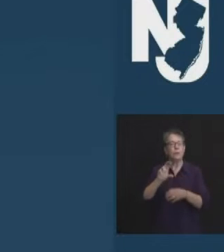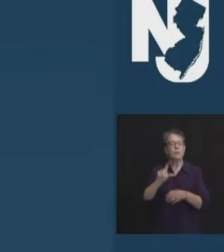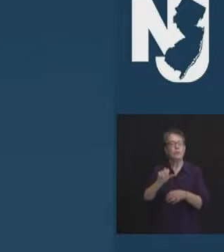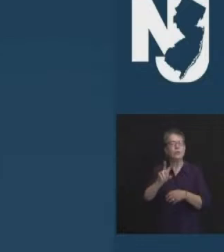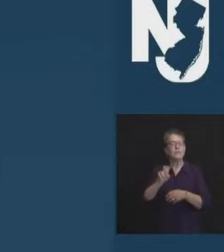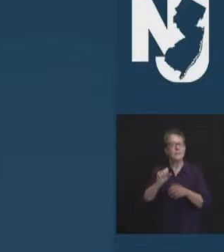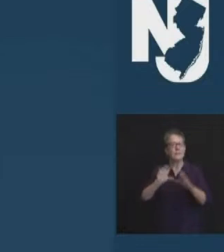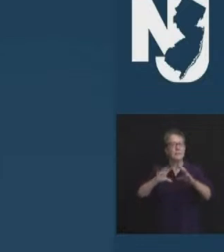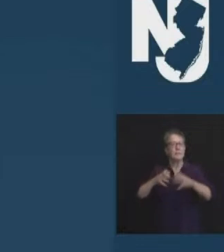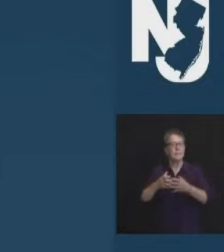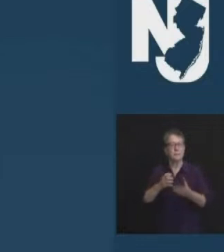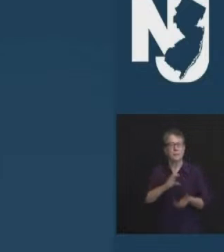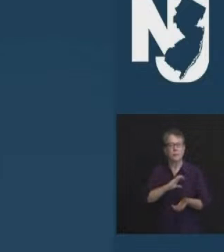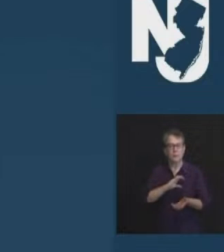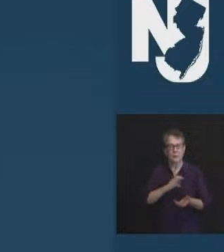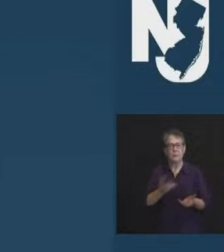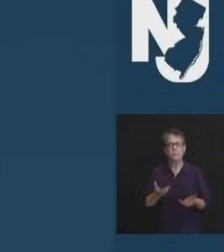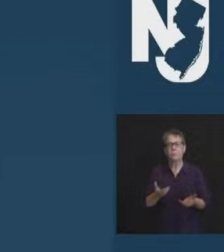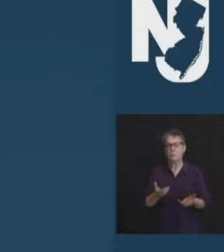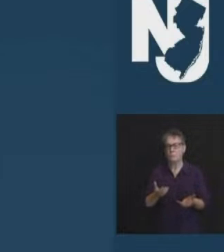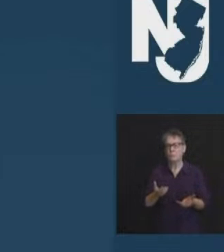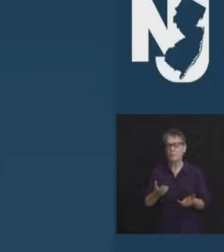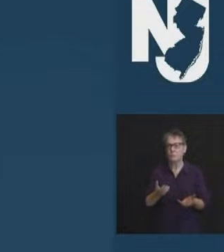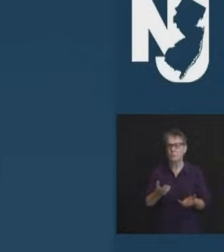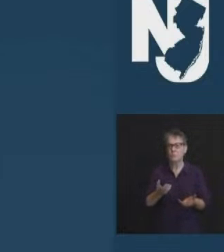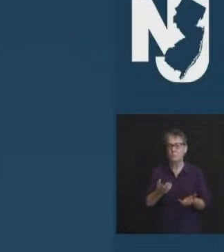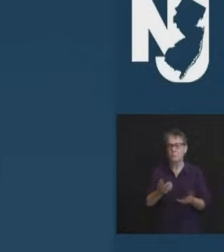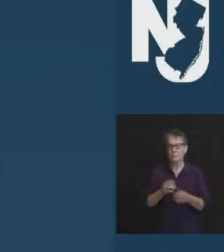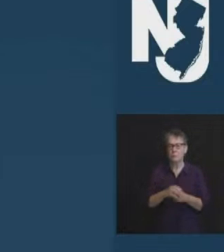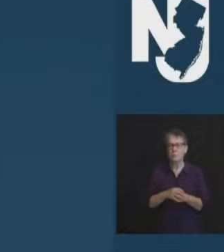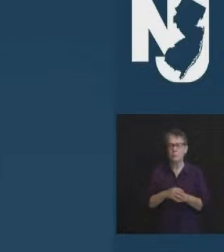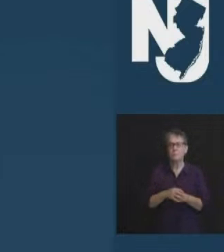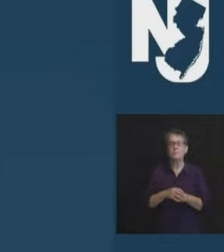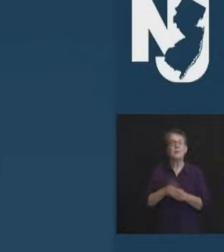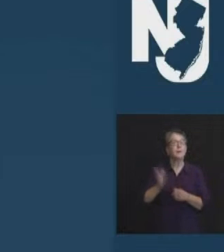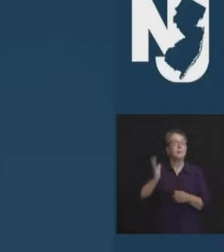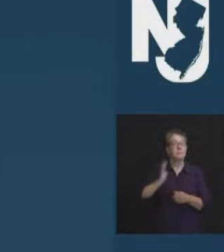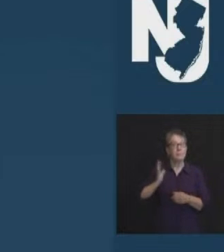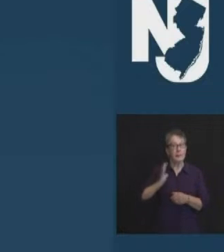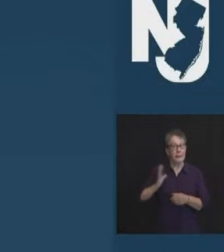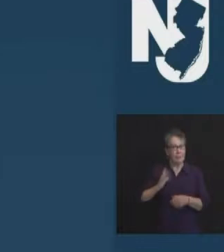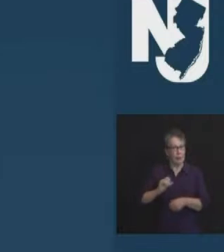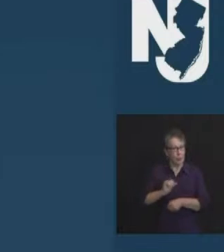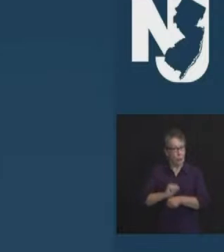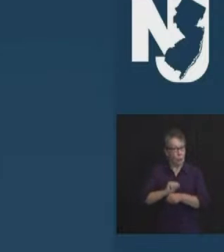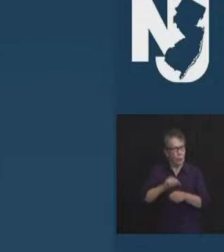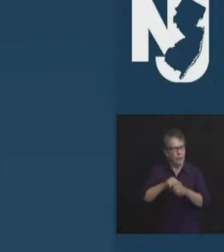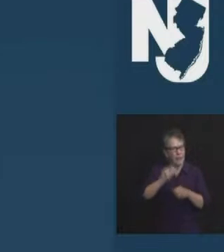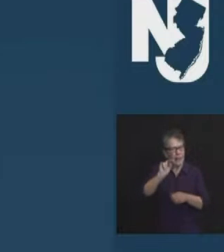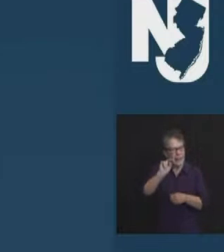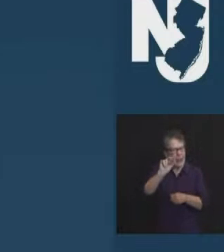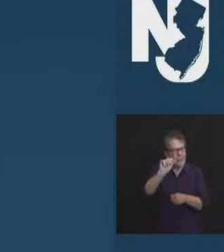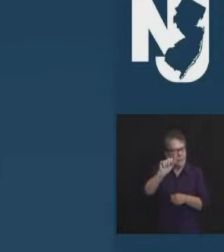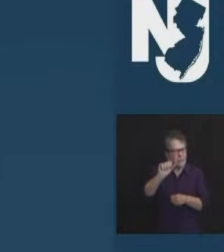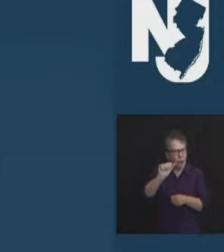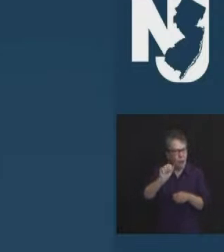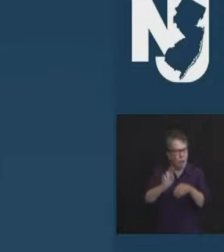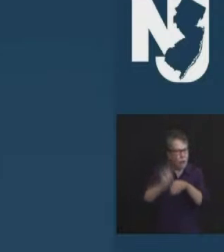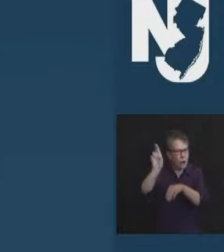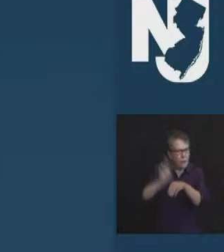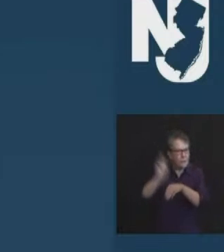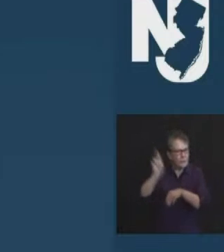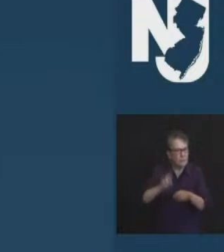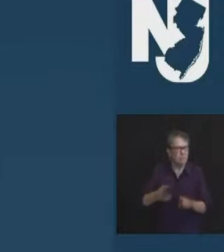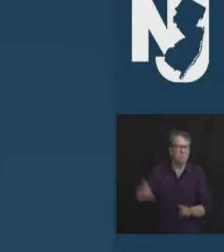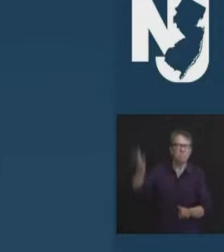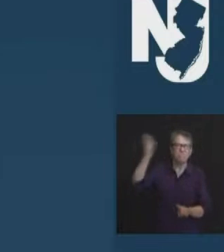1960s. And while aboard the USNS Coastal Sentry, Mike was involved with ensuring communications with Mission Control during the